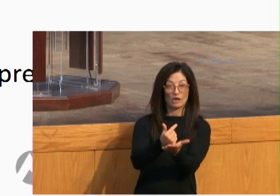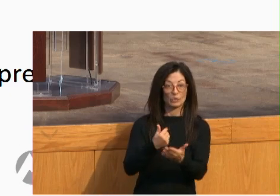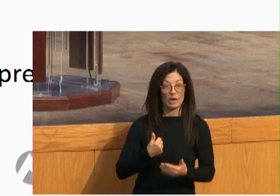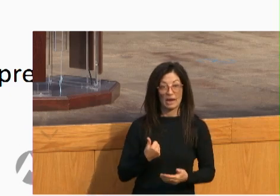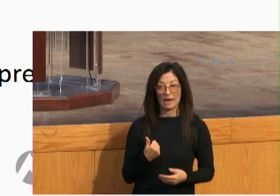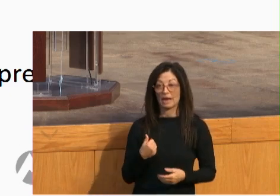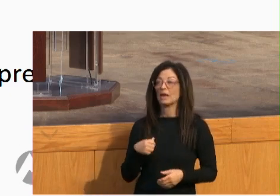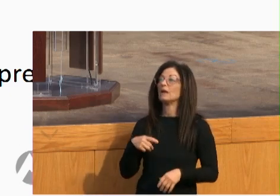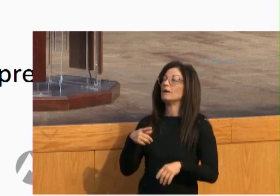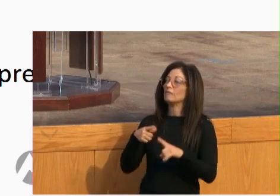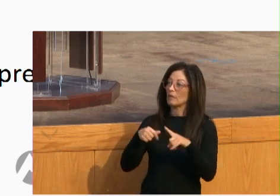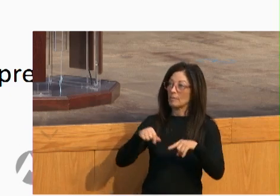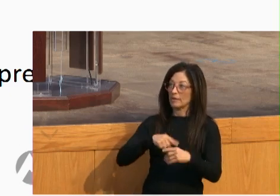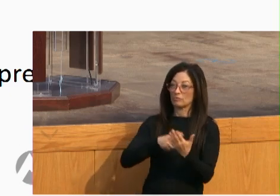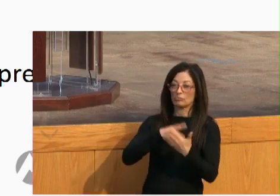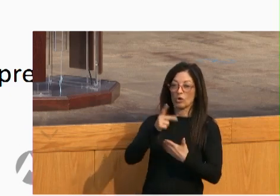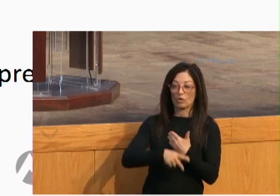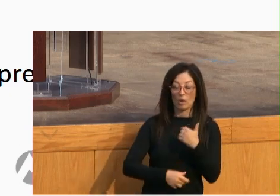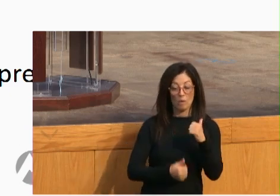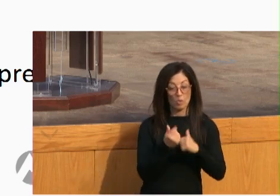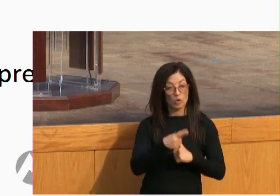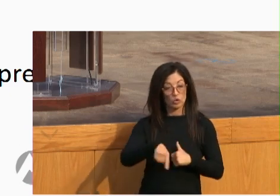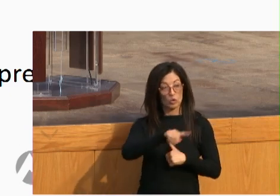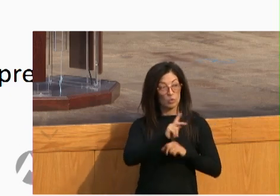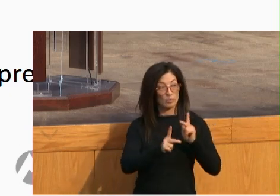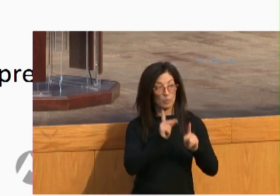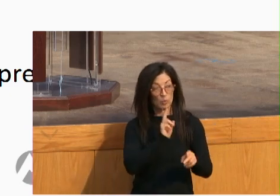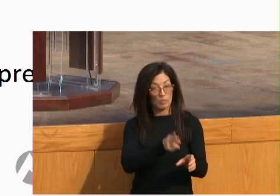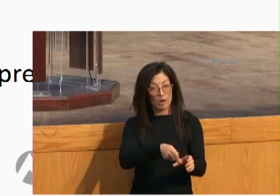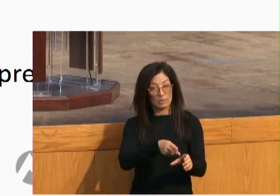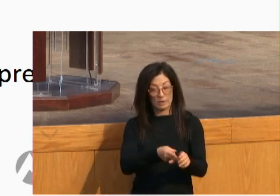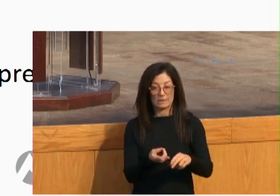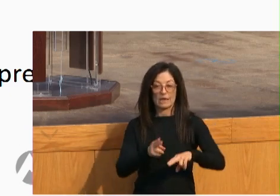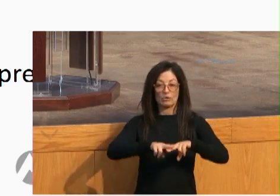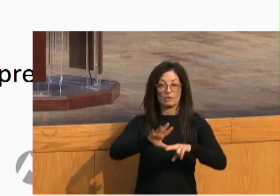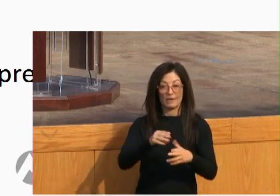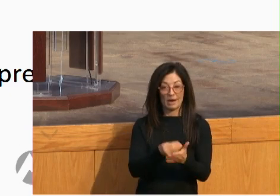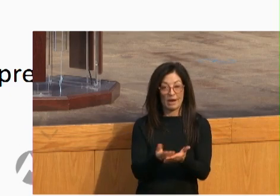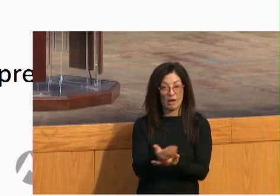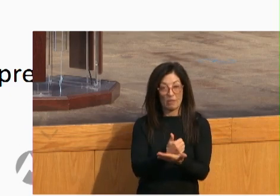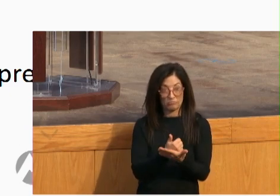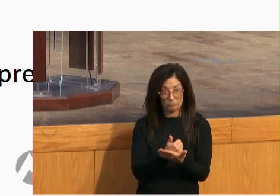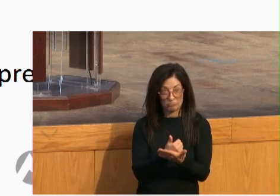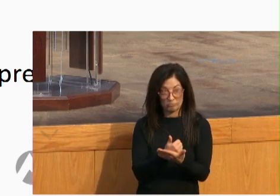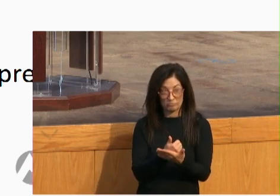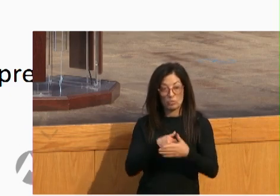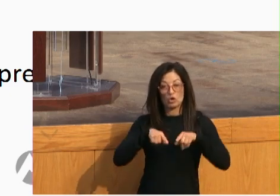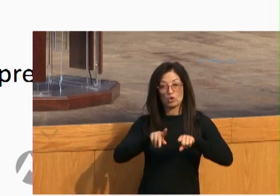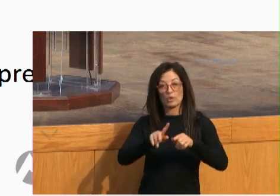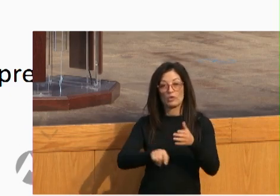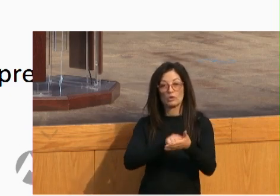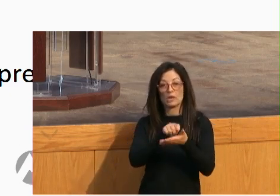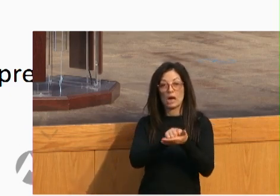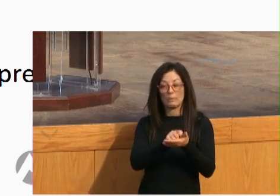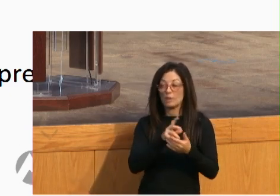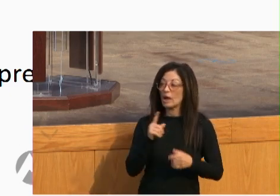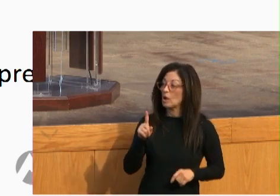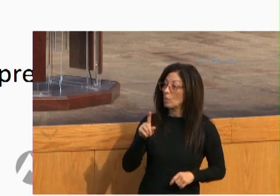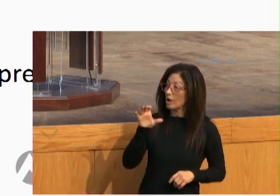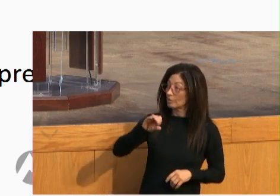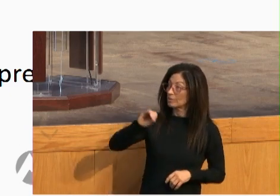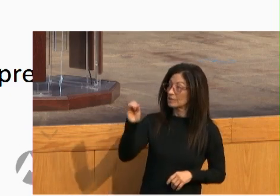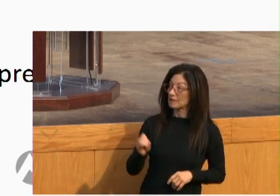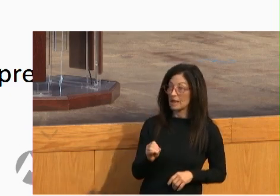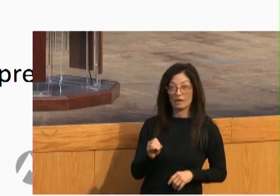from the program. So the majority of those participants have increased their income throughout their time, and 100%